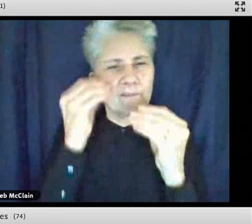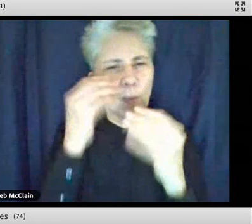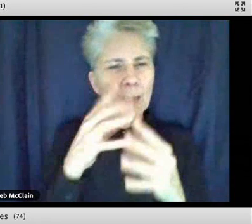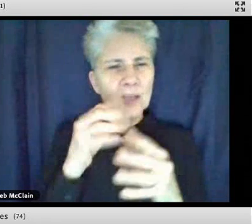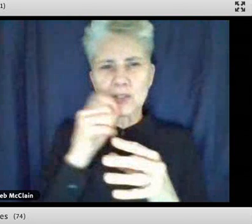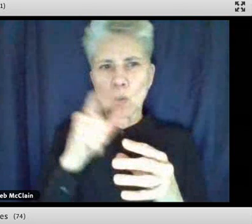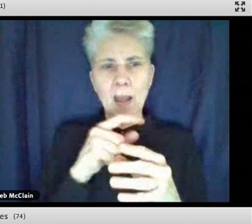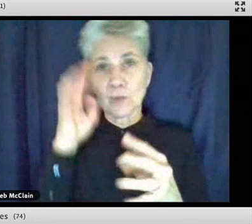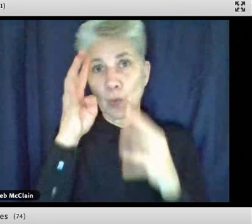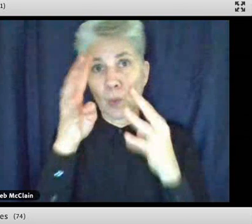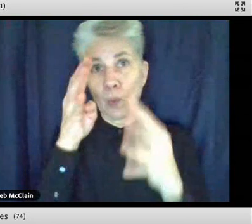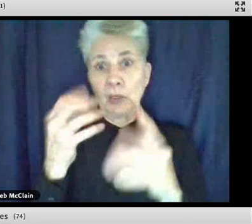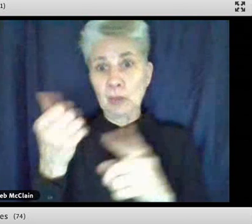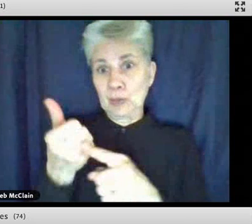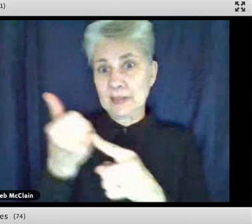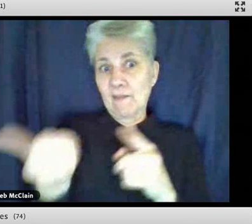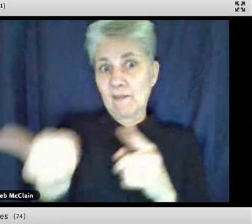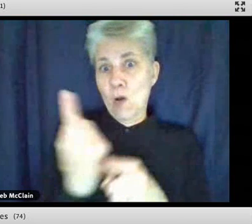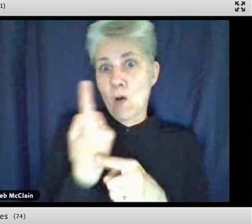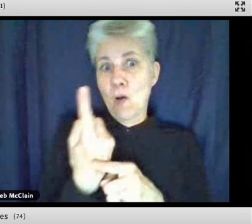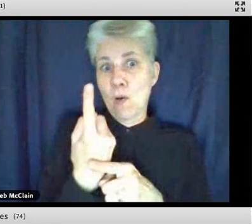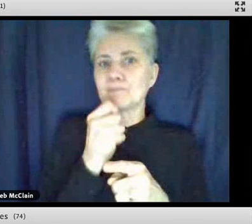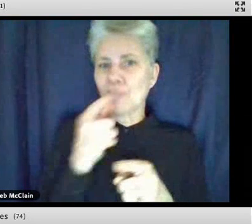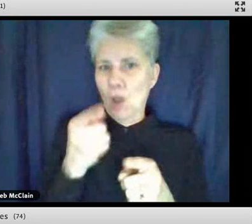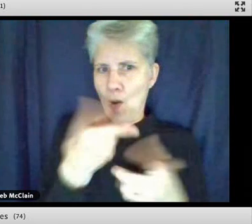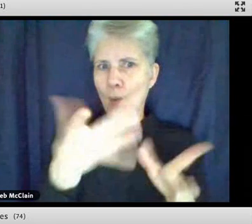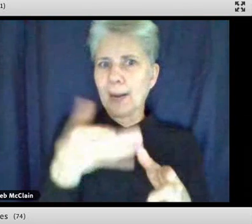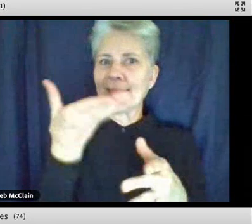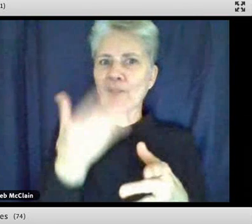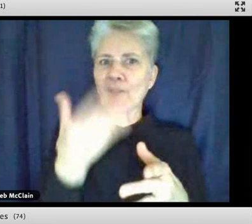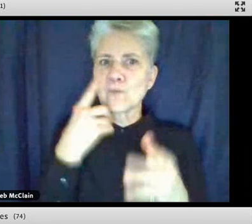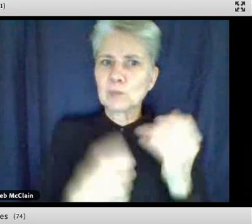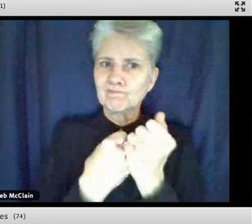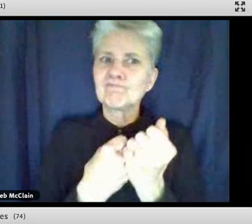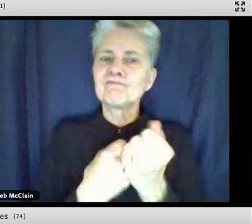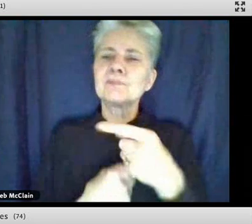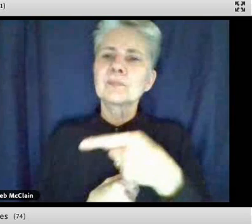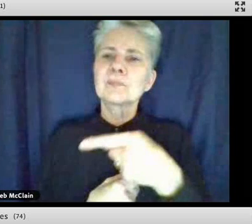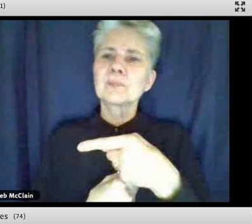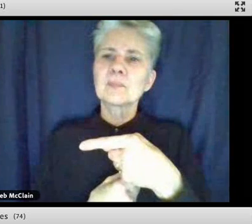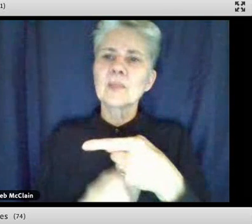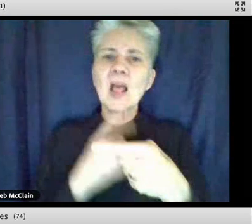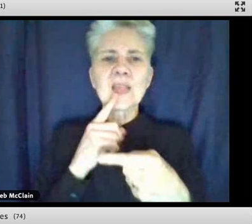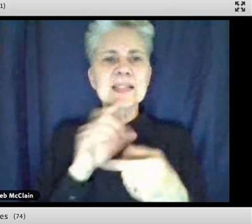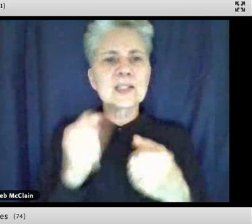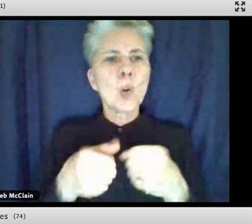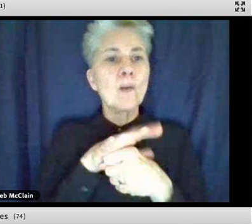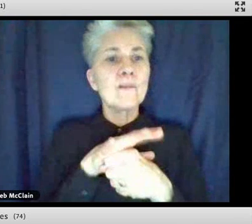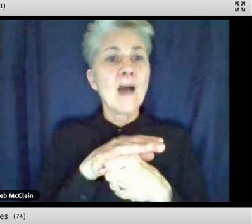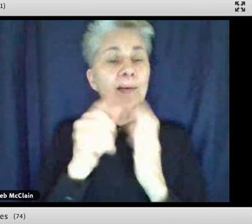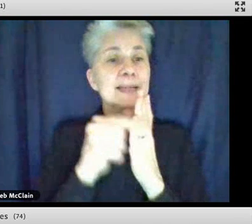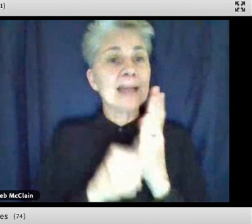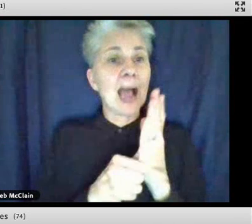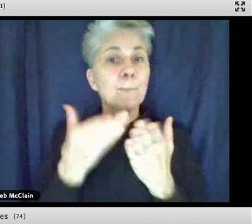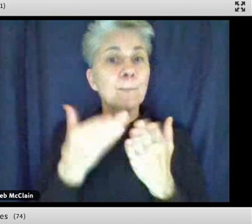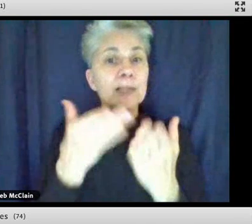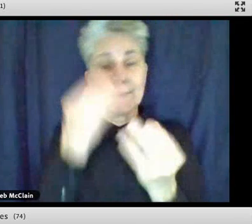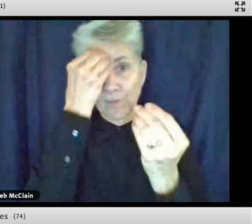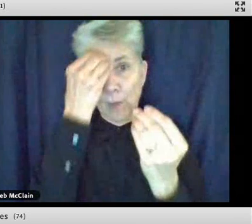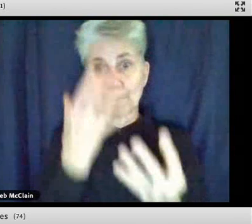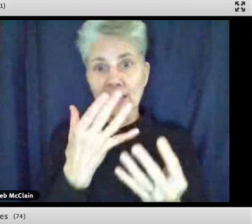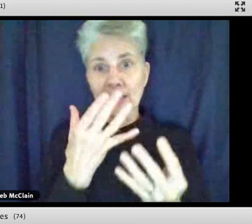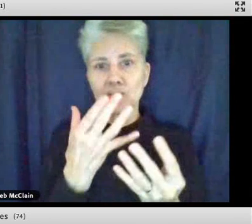And so this is a coronavirus guide that's just presenting information. It's going to come up in just a second. And again, what I like about